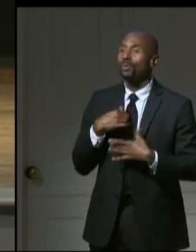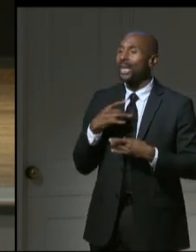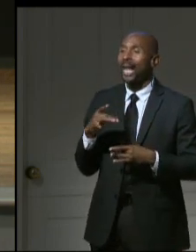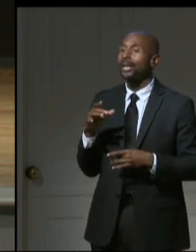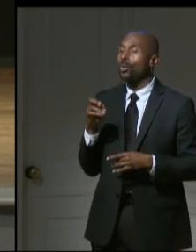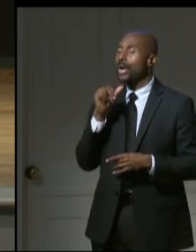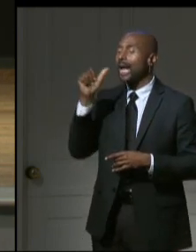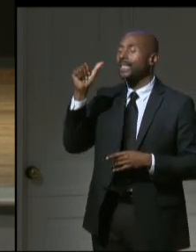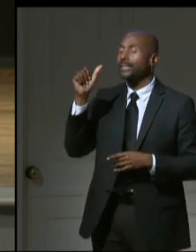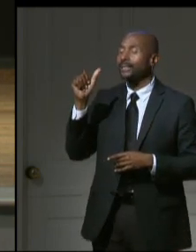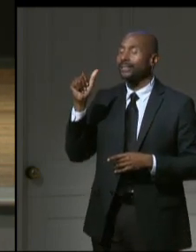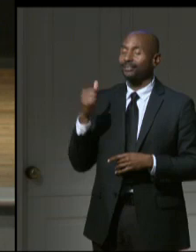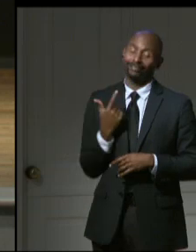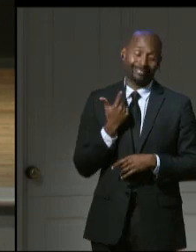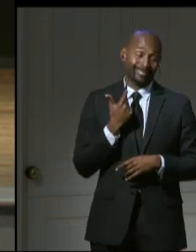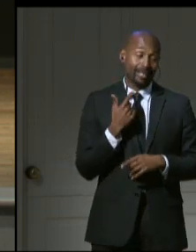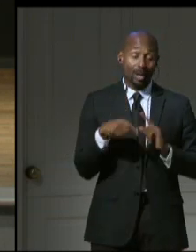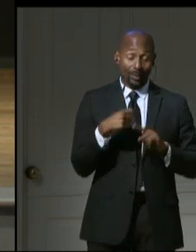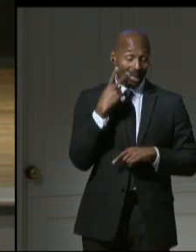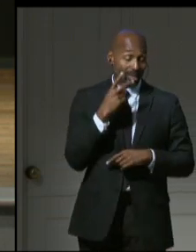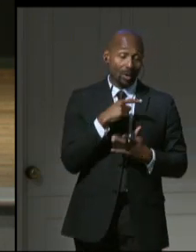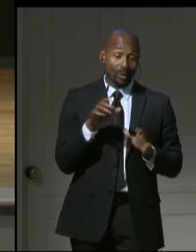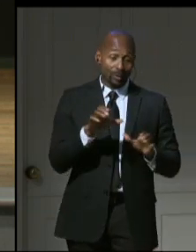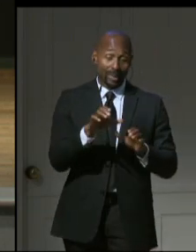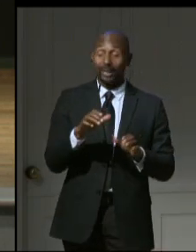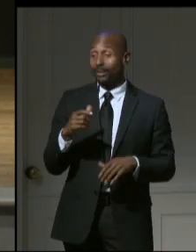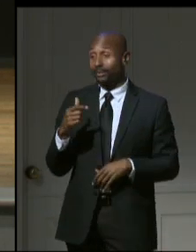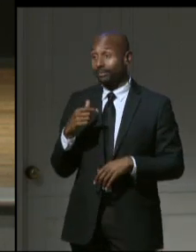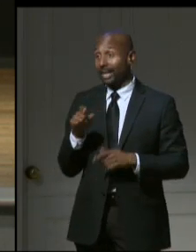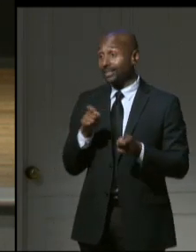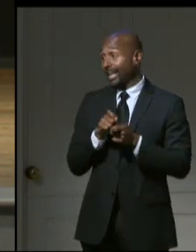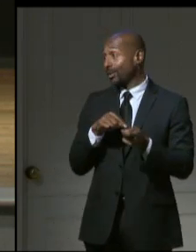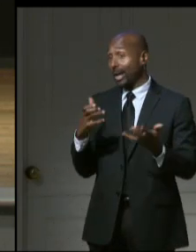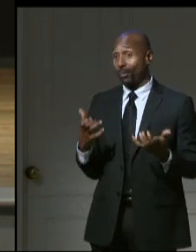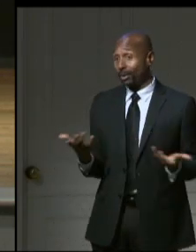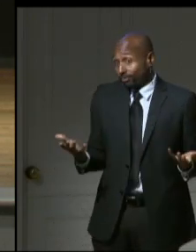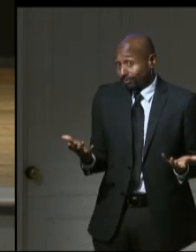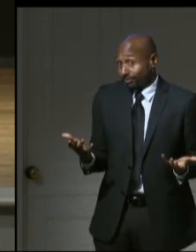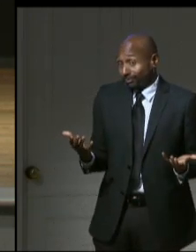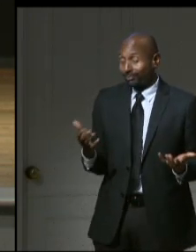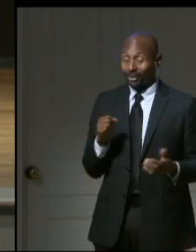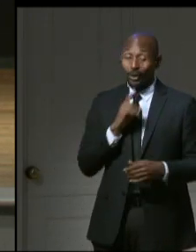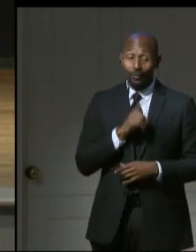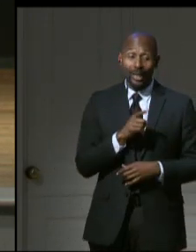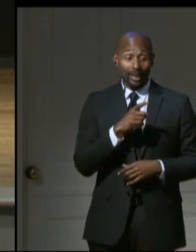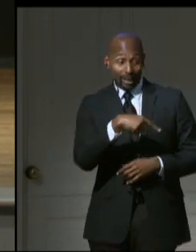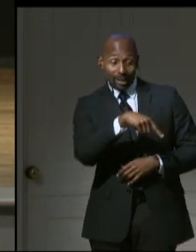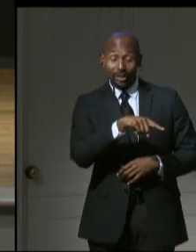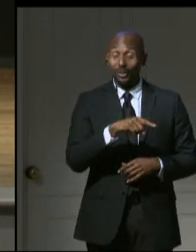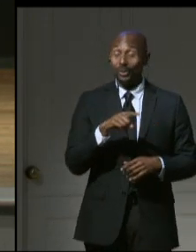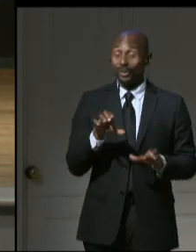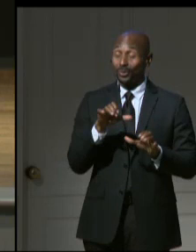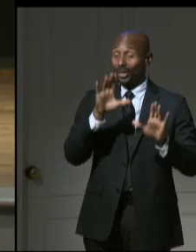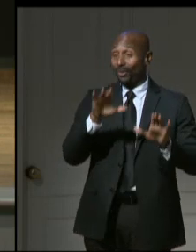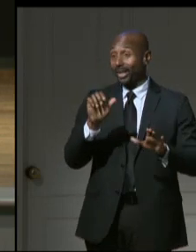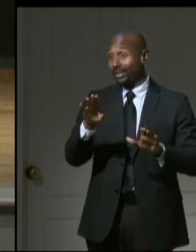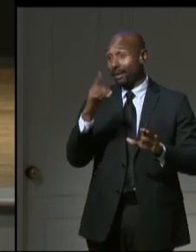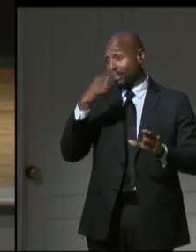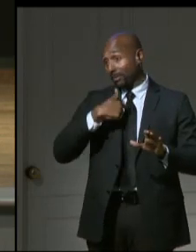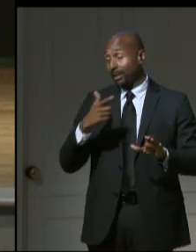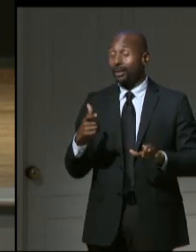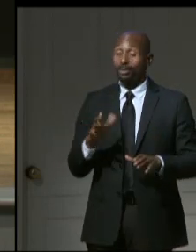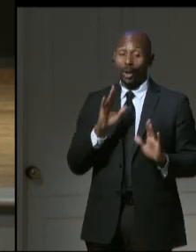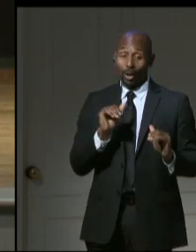Well, I mean, what I saw, what you did, is pretty much exactly what I want. So you're really doing a great job there, as far as so I hope